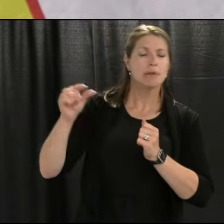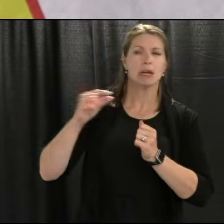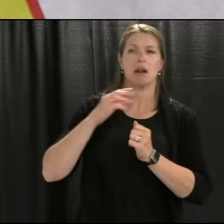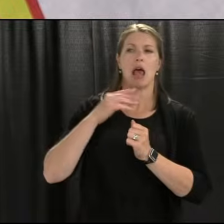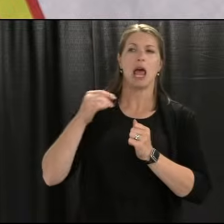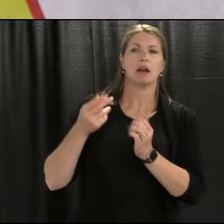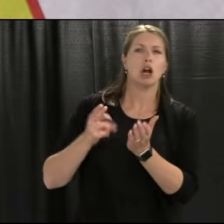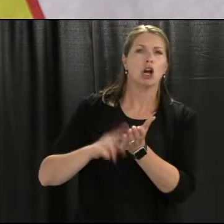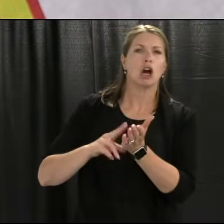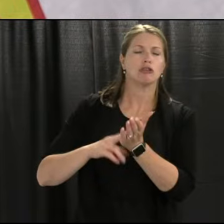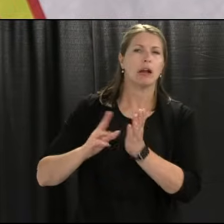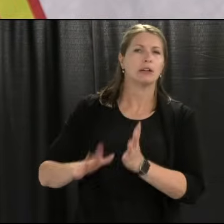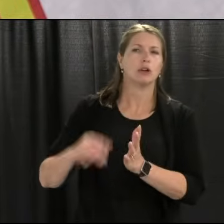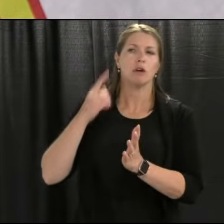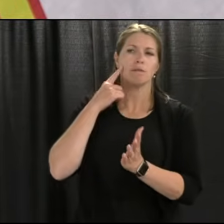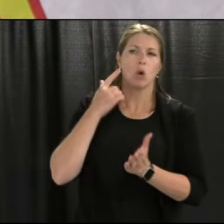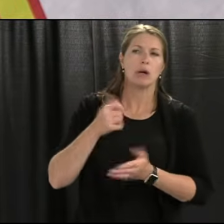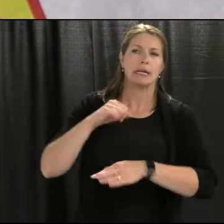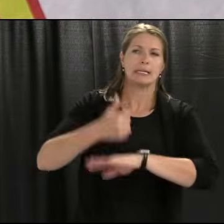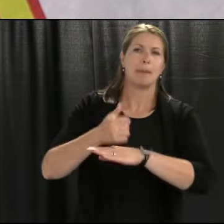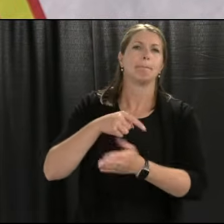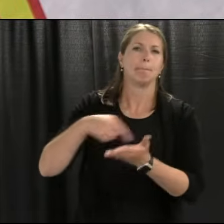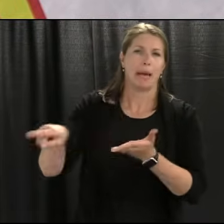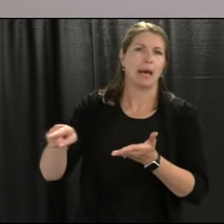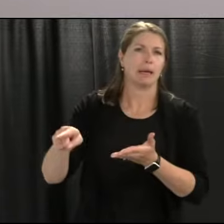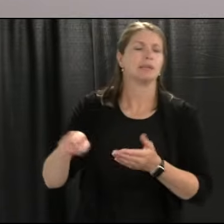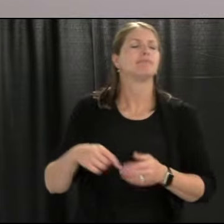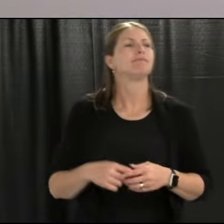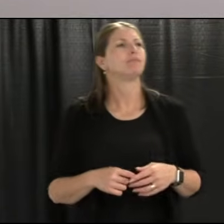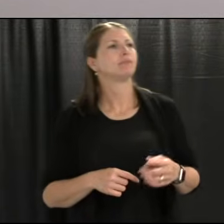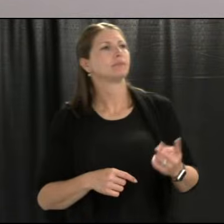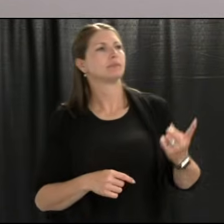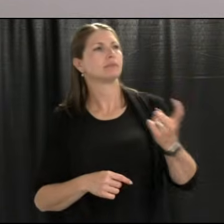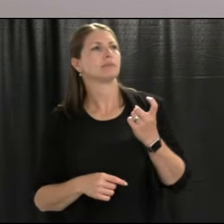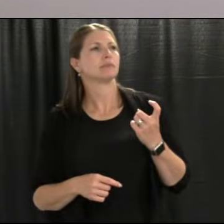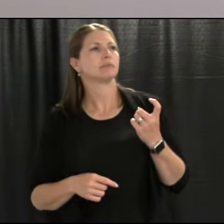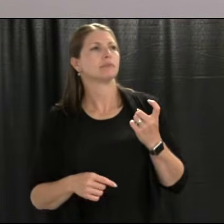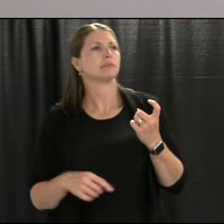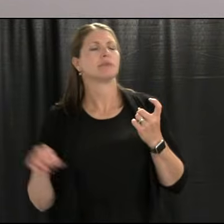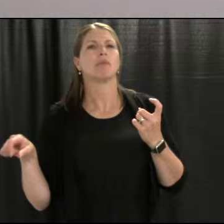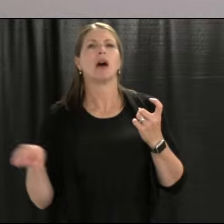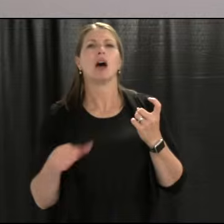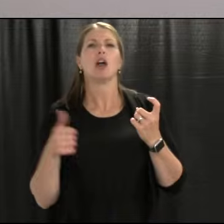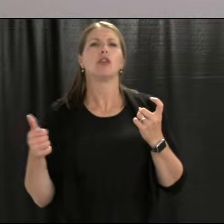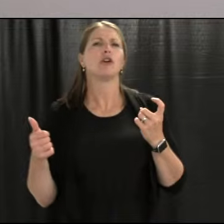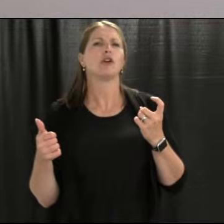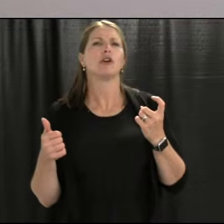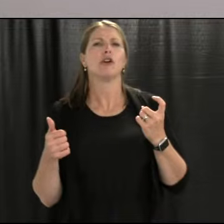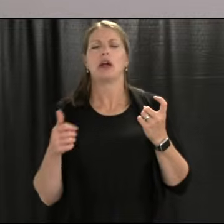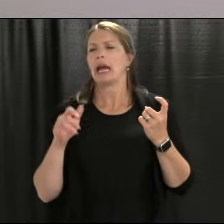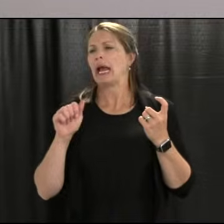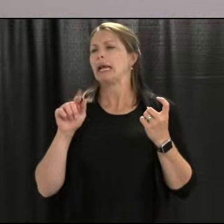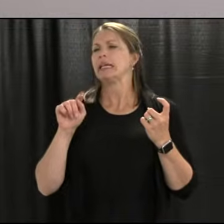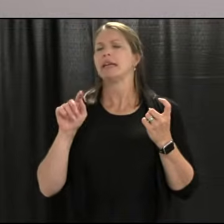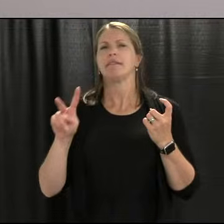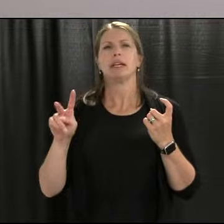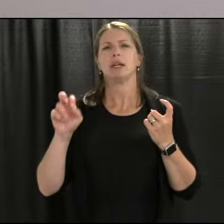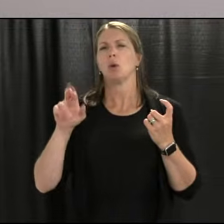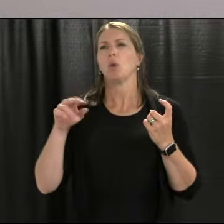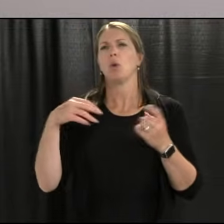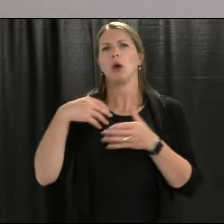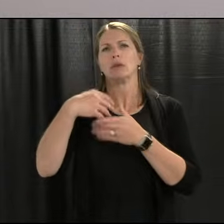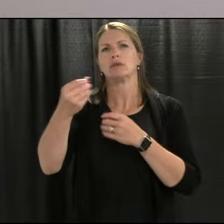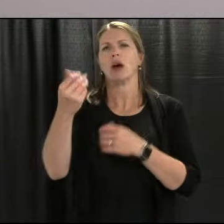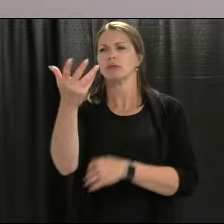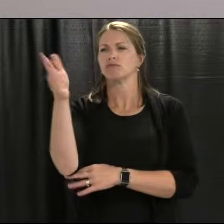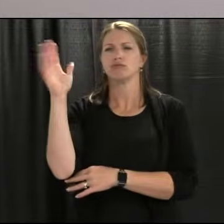in those fire breaks at Paddy's Pond as well. Some of the restrictions on off-road use and other forested activities in New Brunswick and Nova Scotia